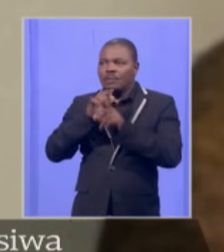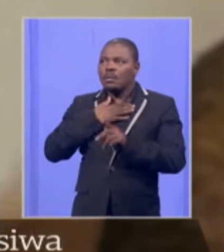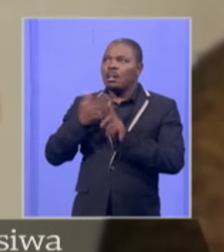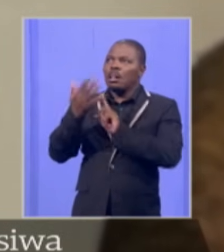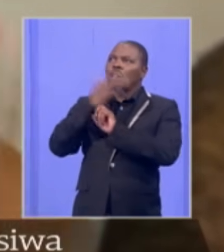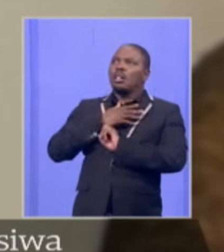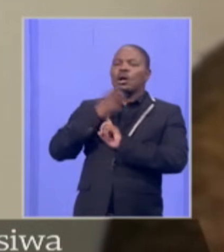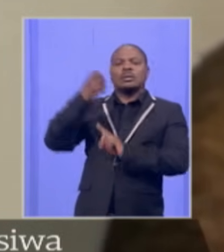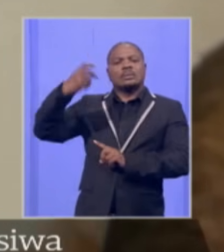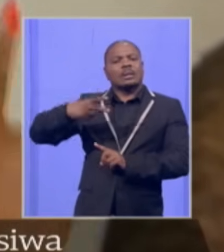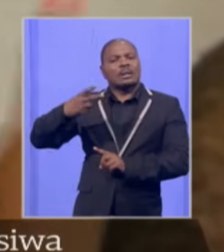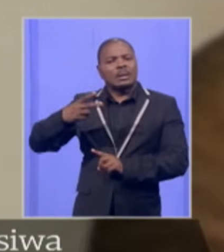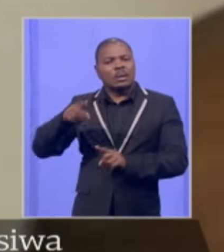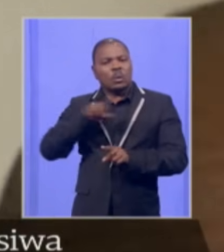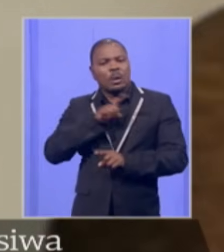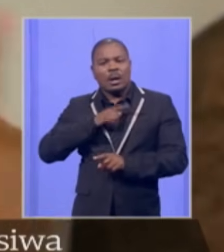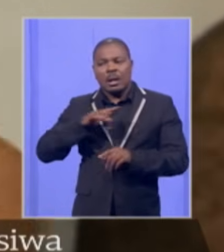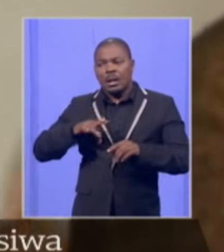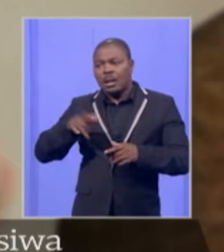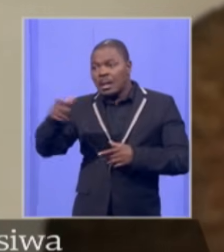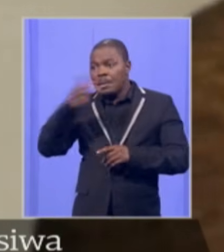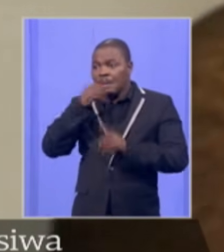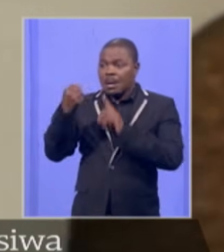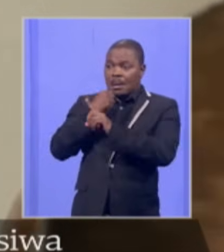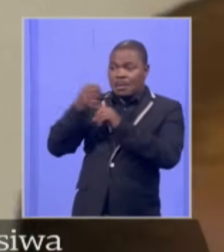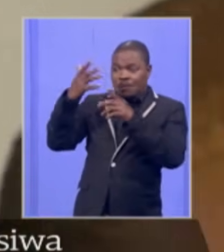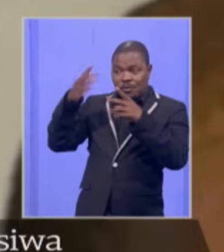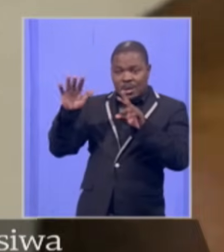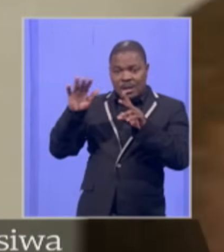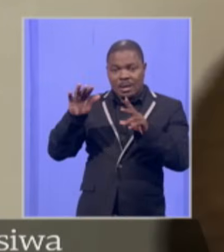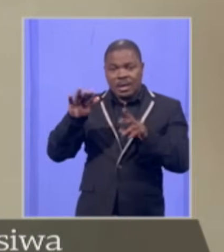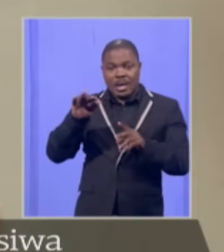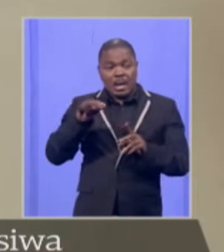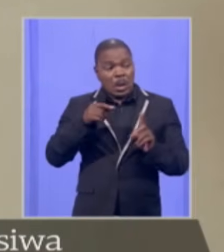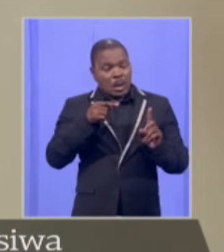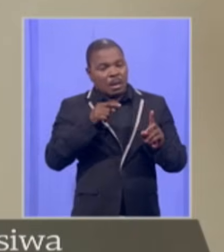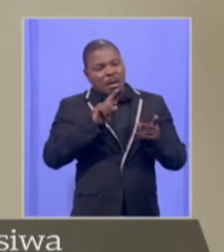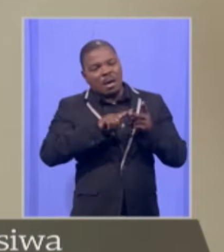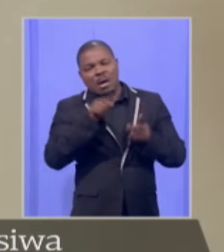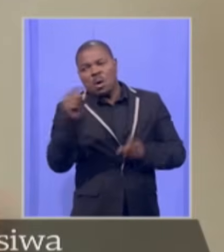to the survivors and the victims of Omotoso, not just him.